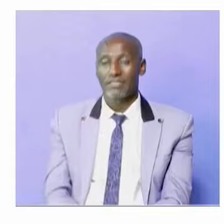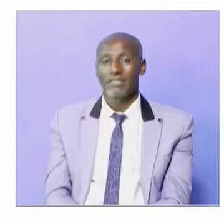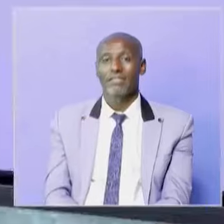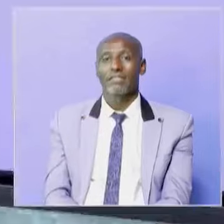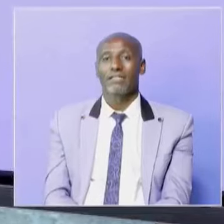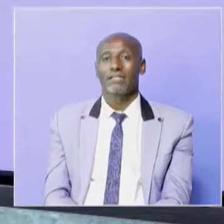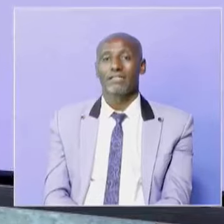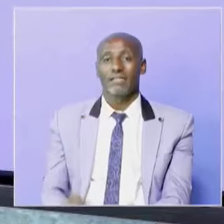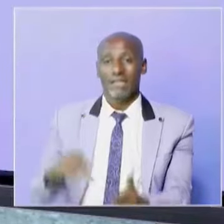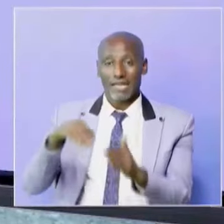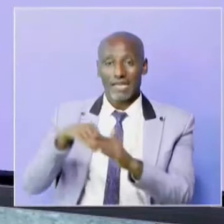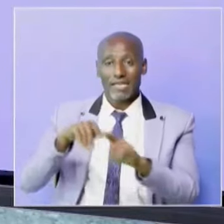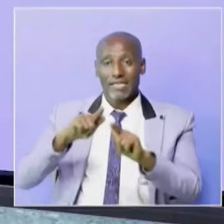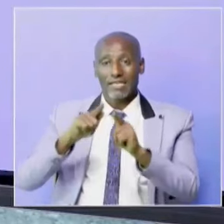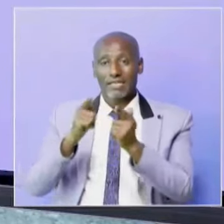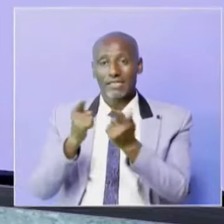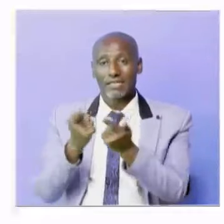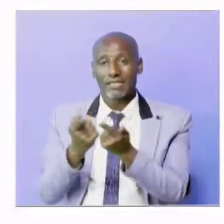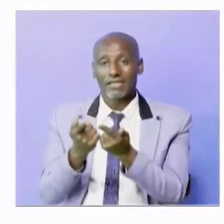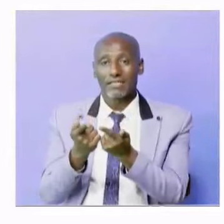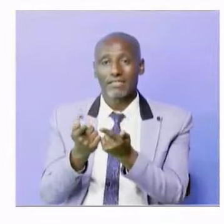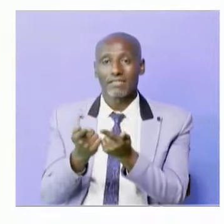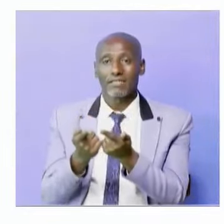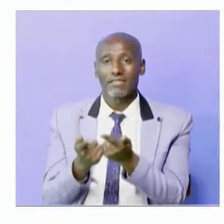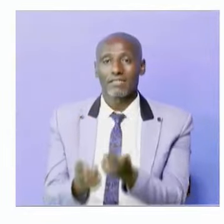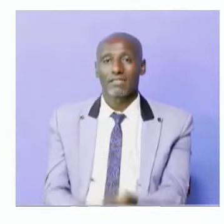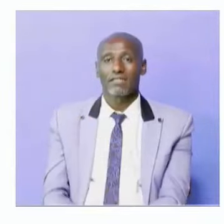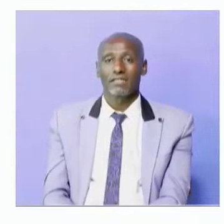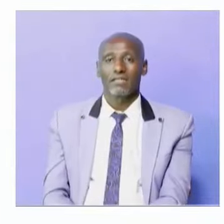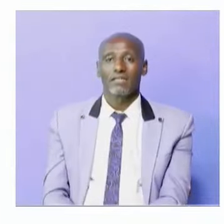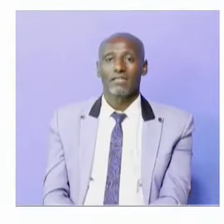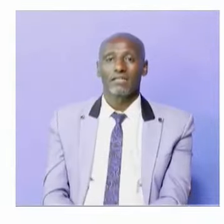say he is in grade.